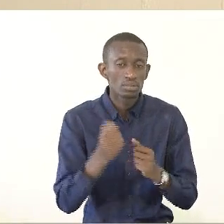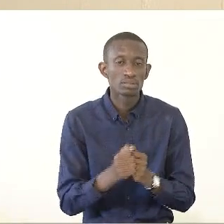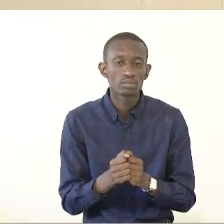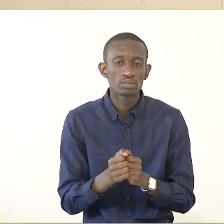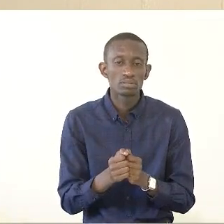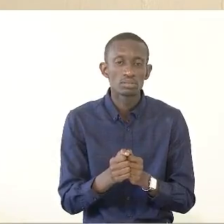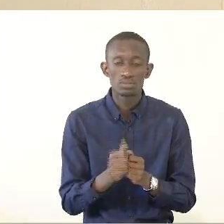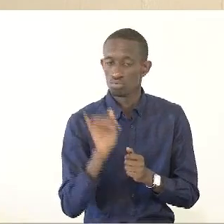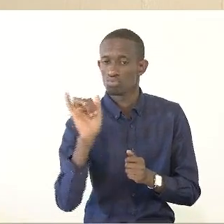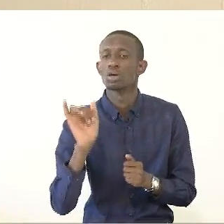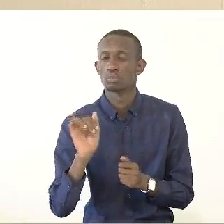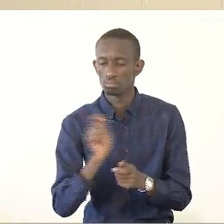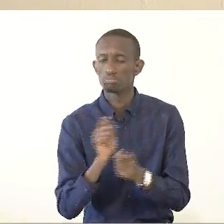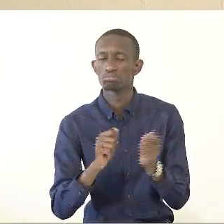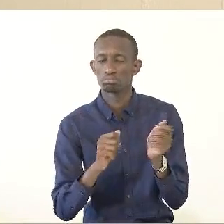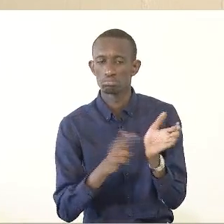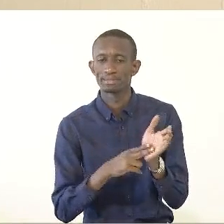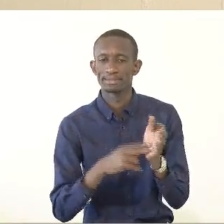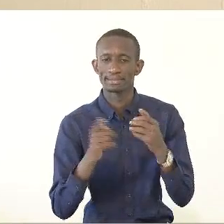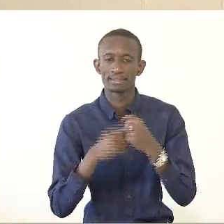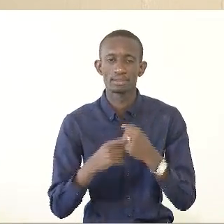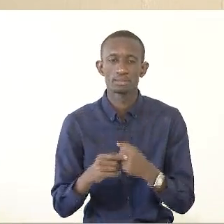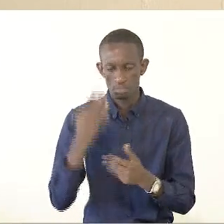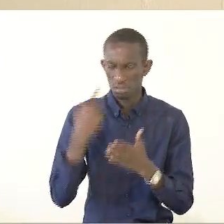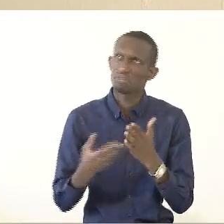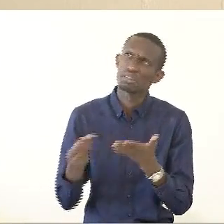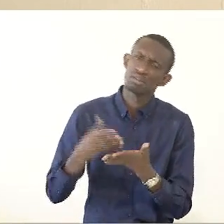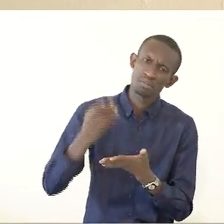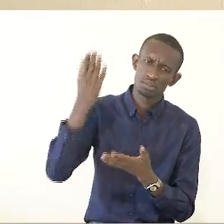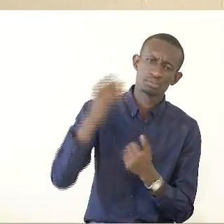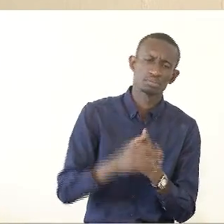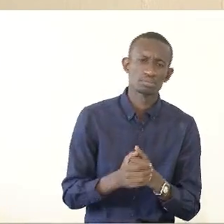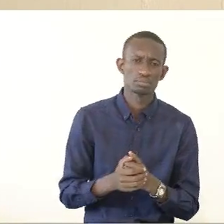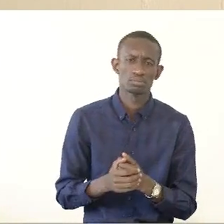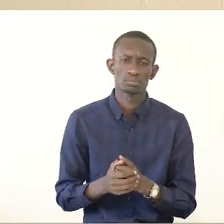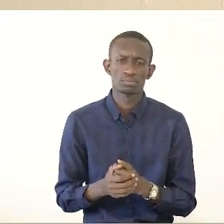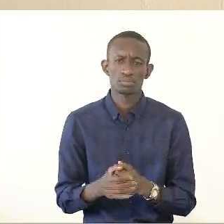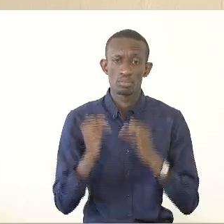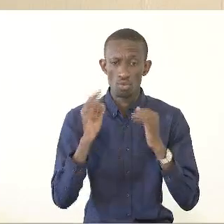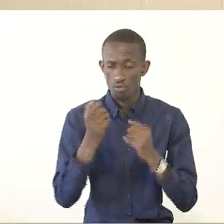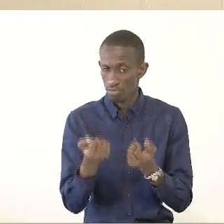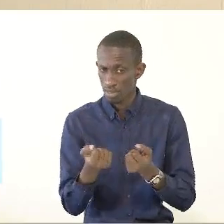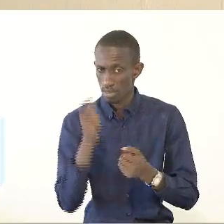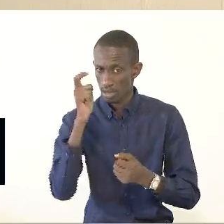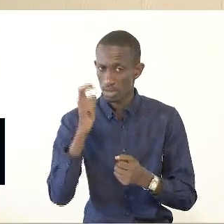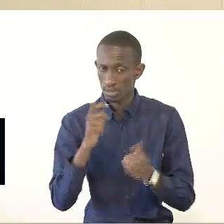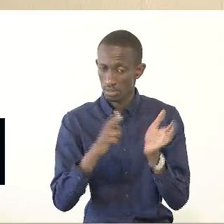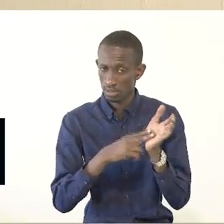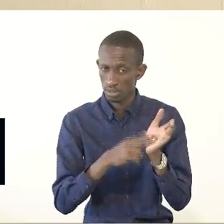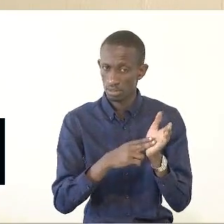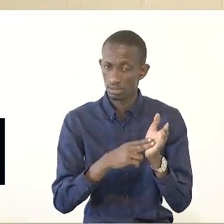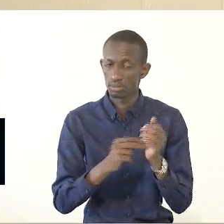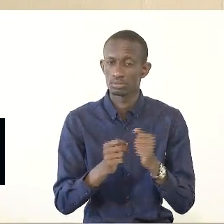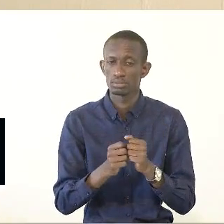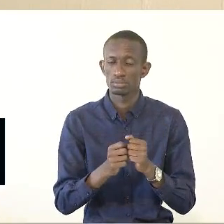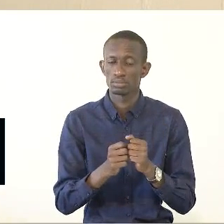because I have summed up the values that I have here in case you've replaced x by its value, which is -5. And then we go